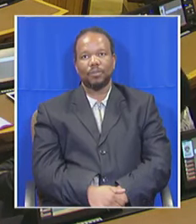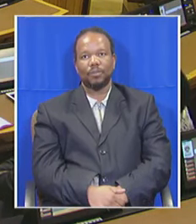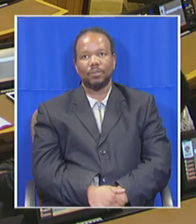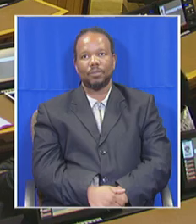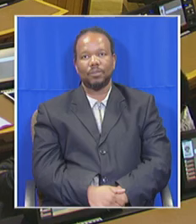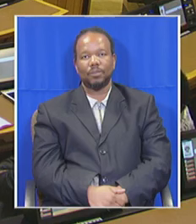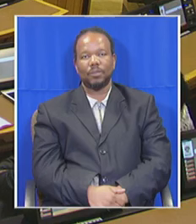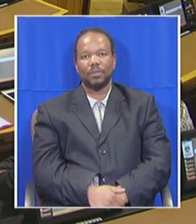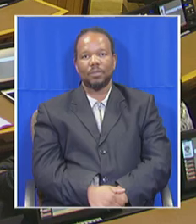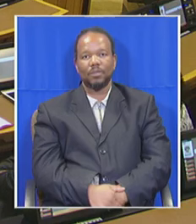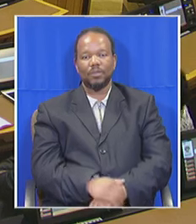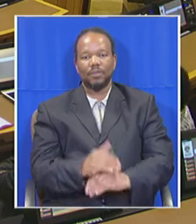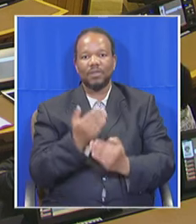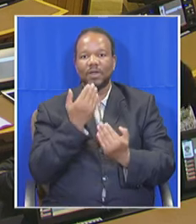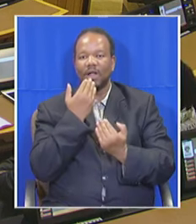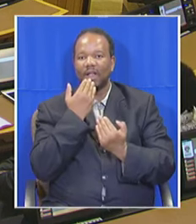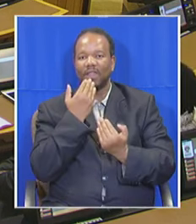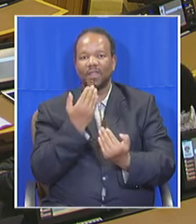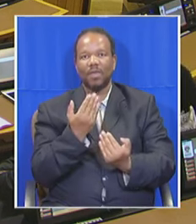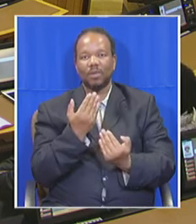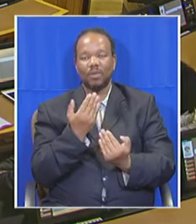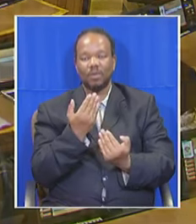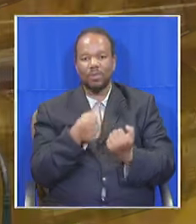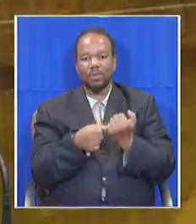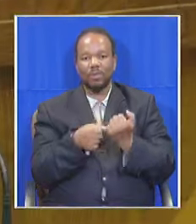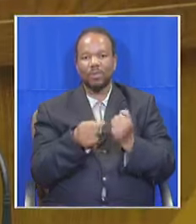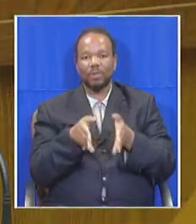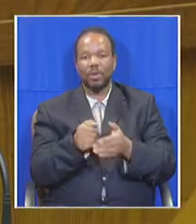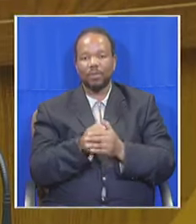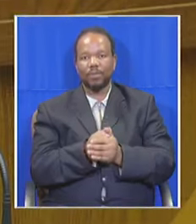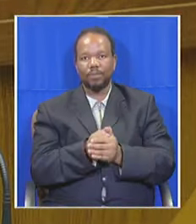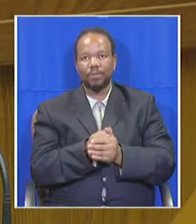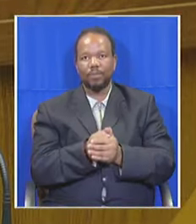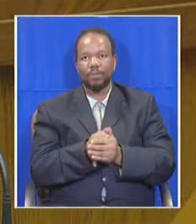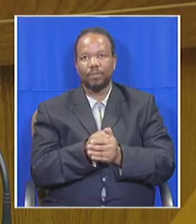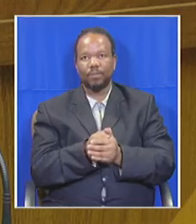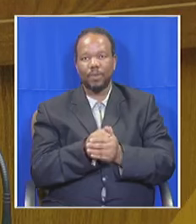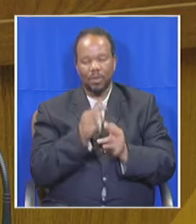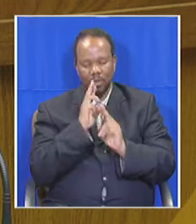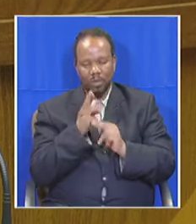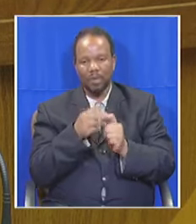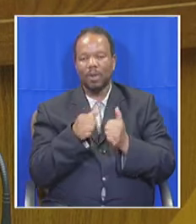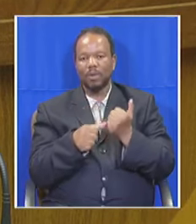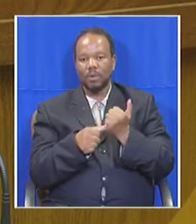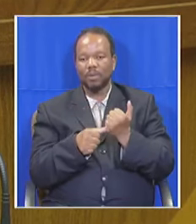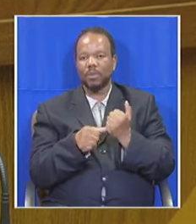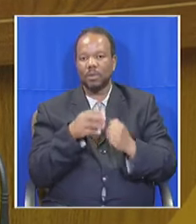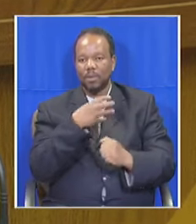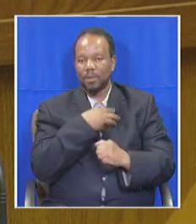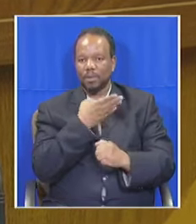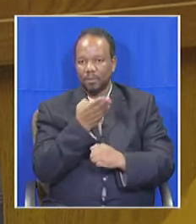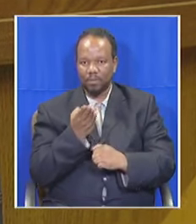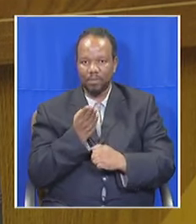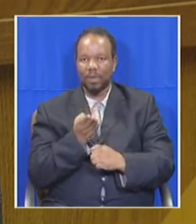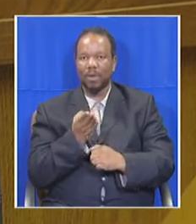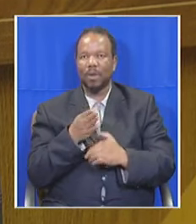Thank you very much, Honorable Deputy Speaker, Honorable Ministers and Deputy Ministers present,